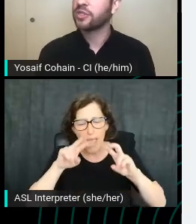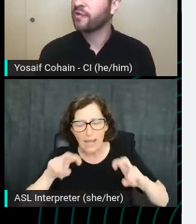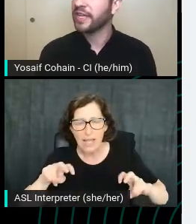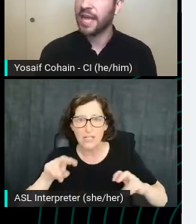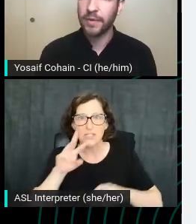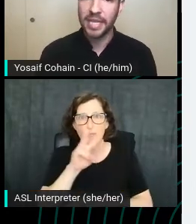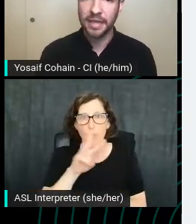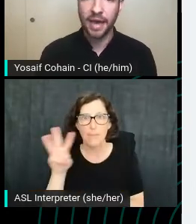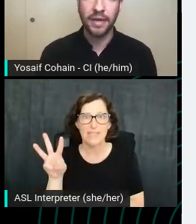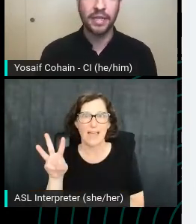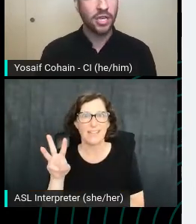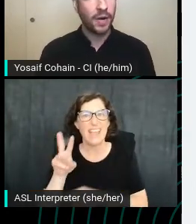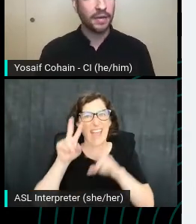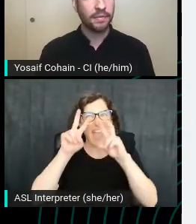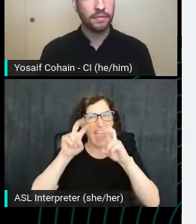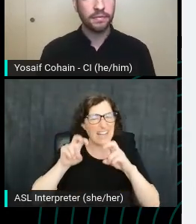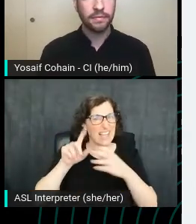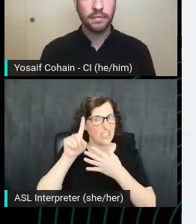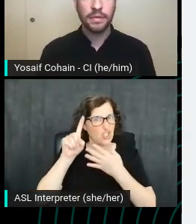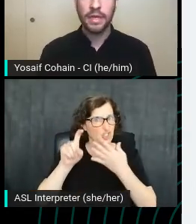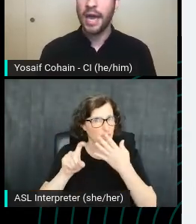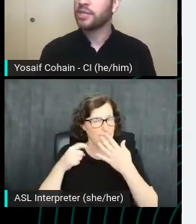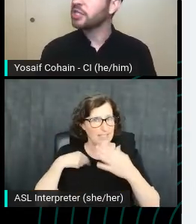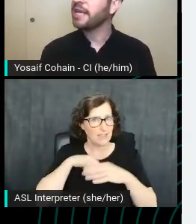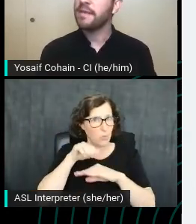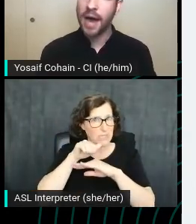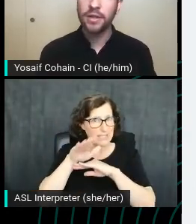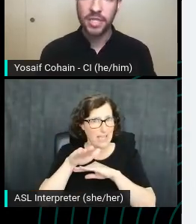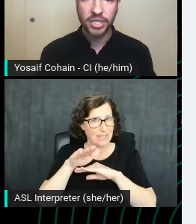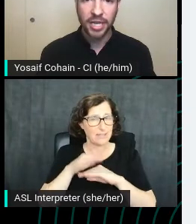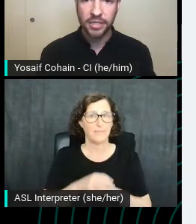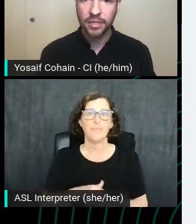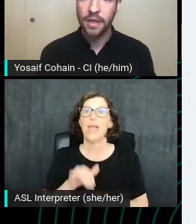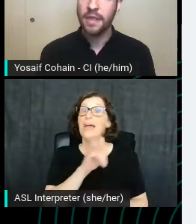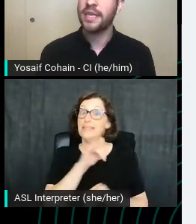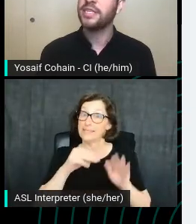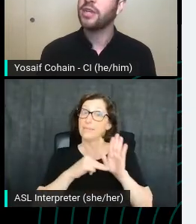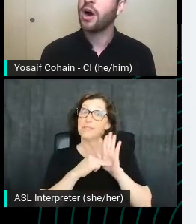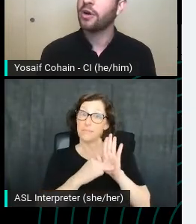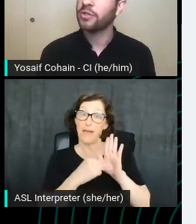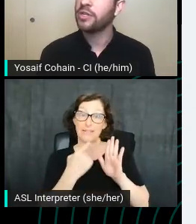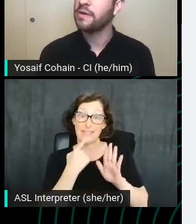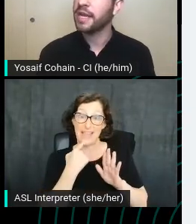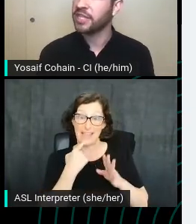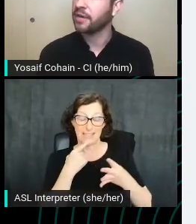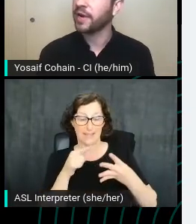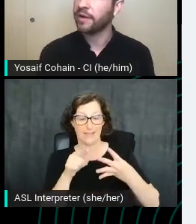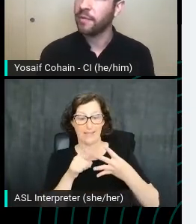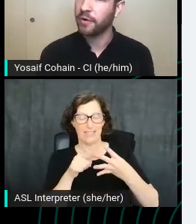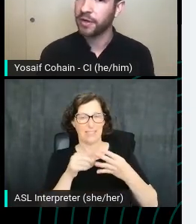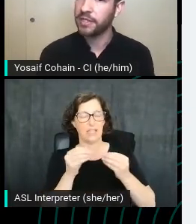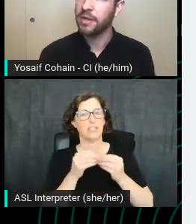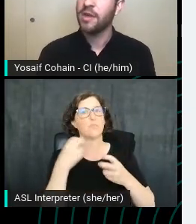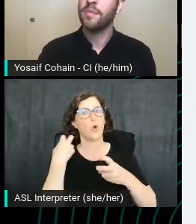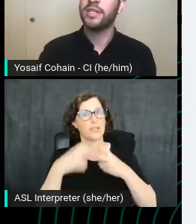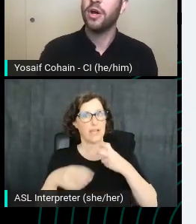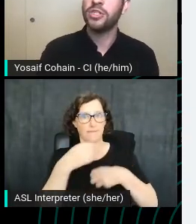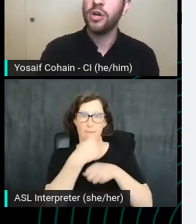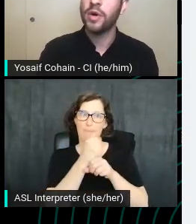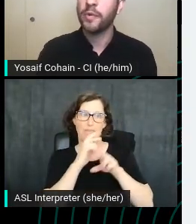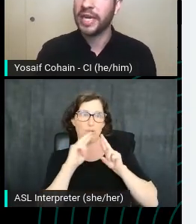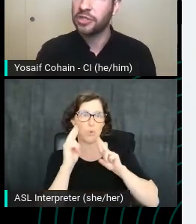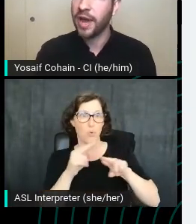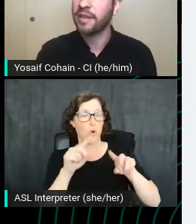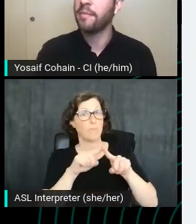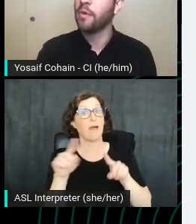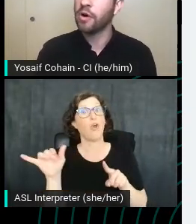do on surveys that we send out, and so on. And just like the model suggests, this is harder to do than generating reports, but it's also